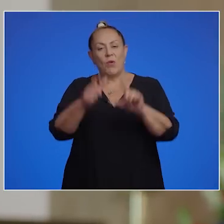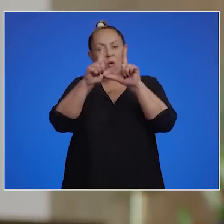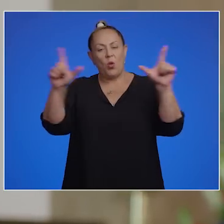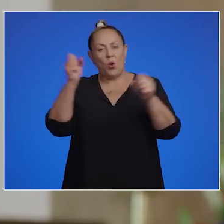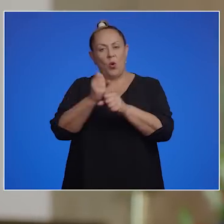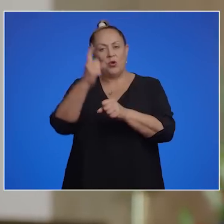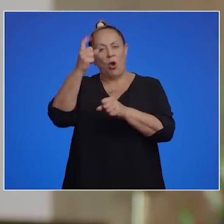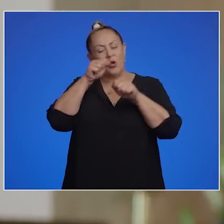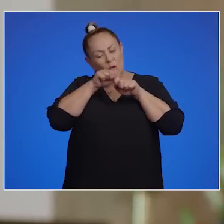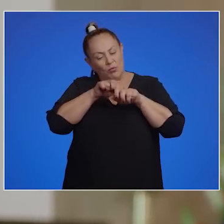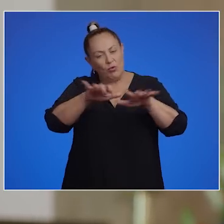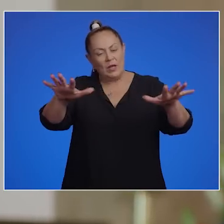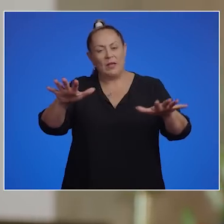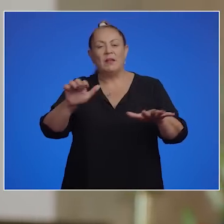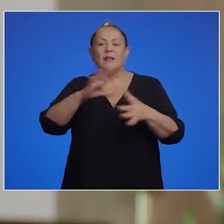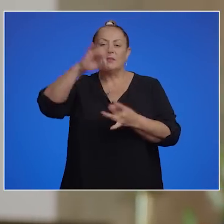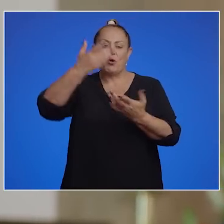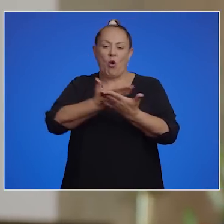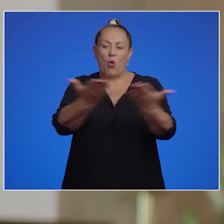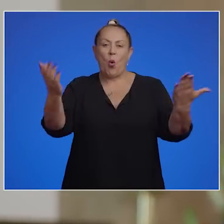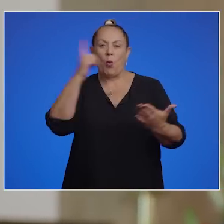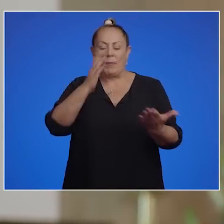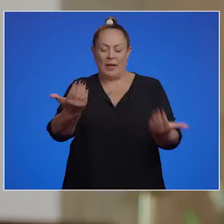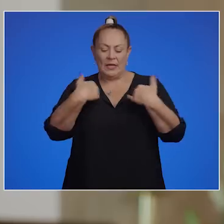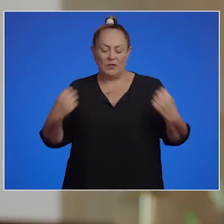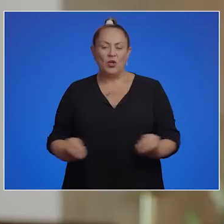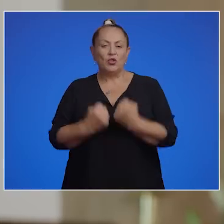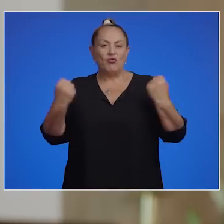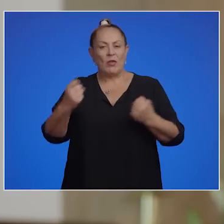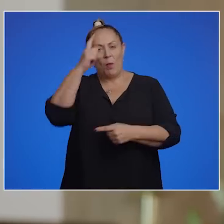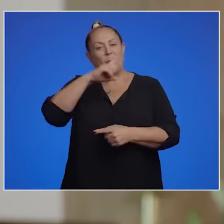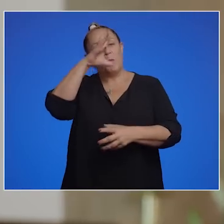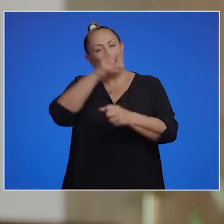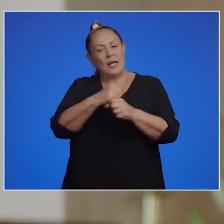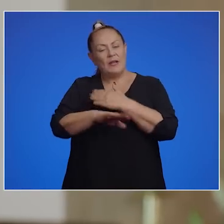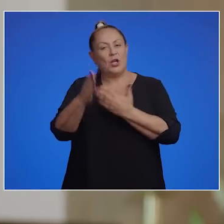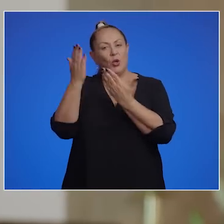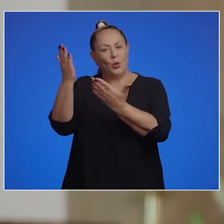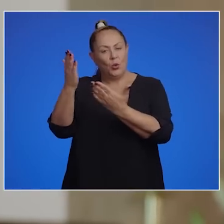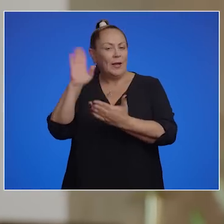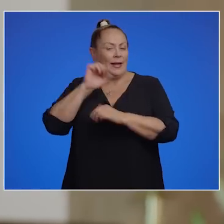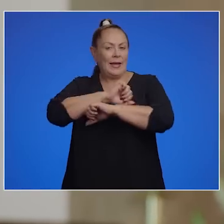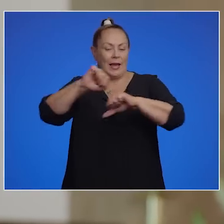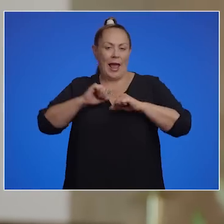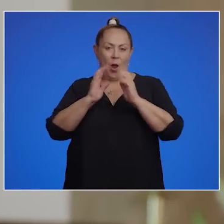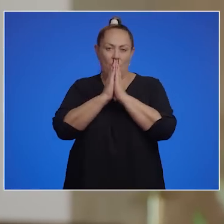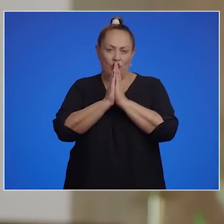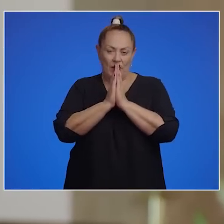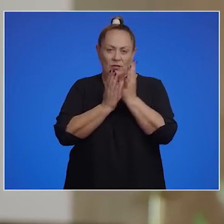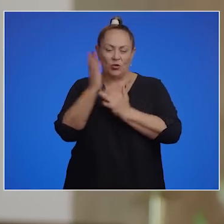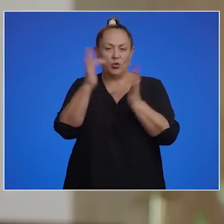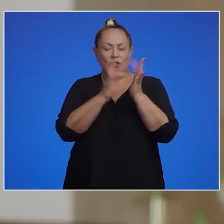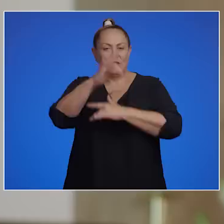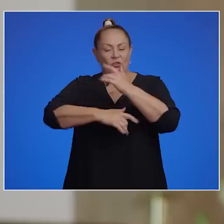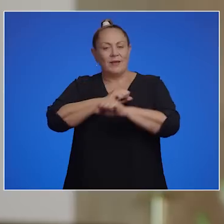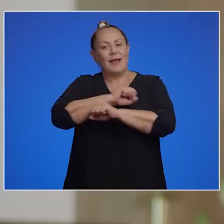Lord God, you breathe your Spirit on your people and strengthen the hearts of believers. Hear our prayers, which we make in the name of Jesus Christ,